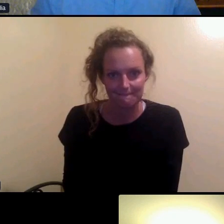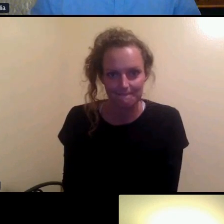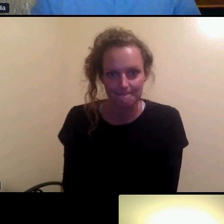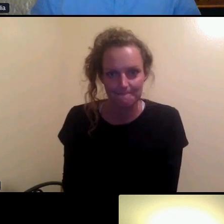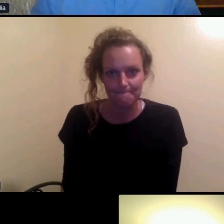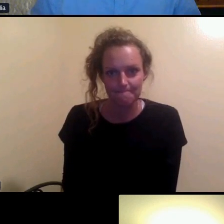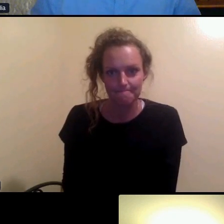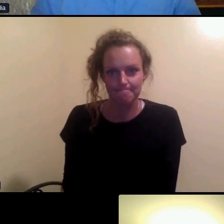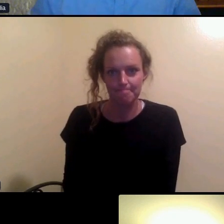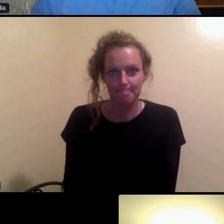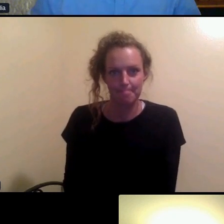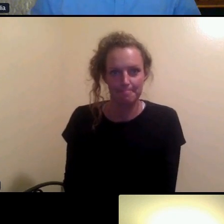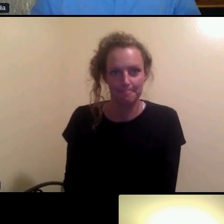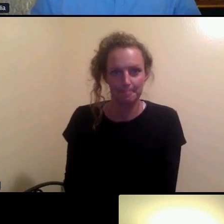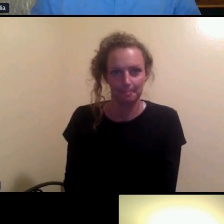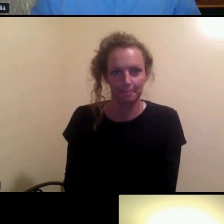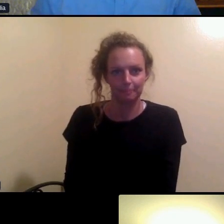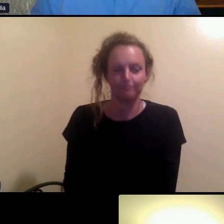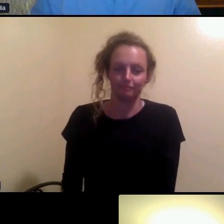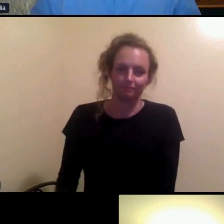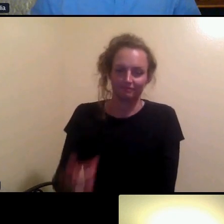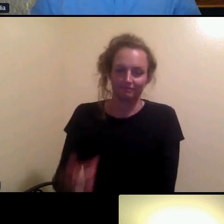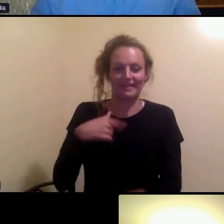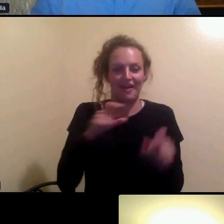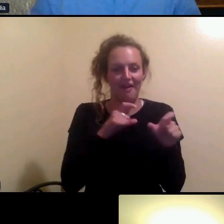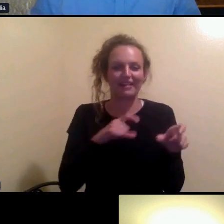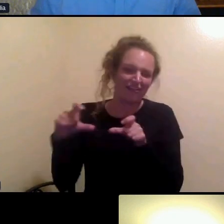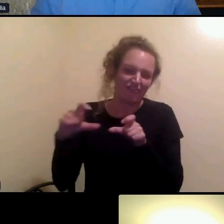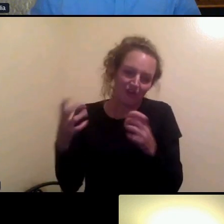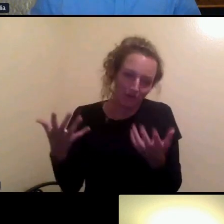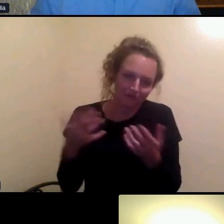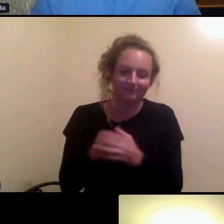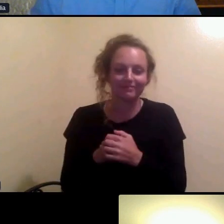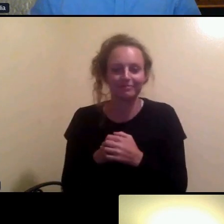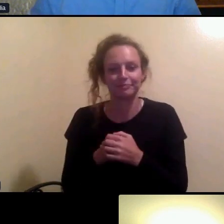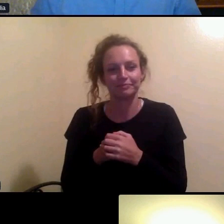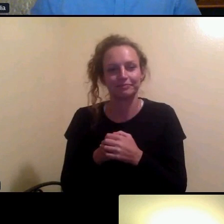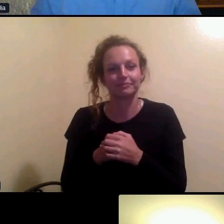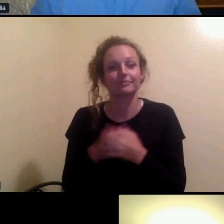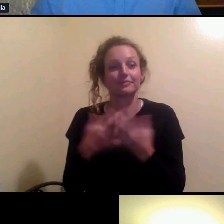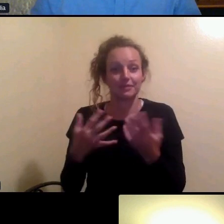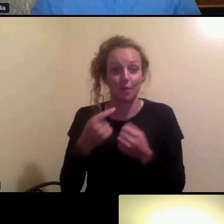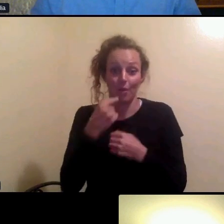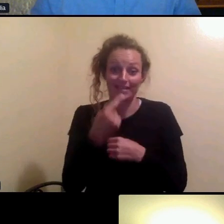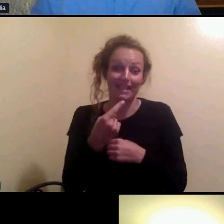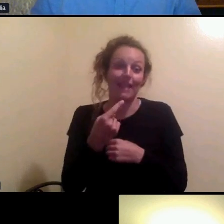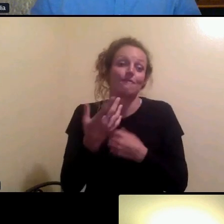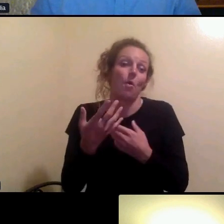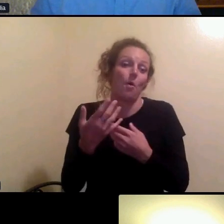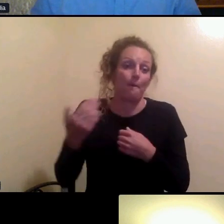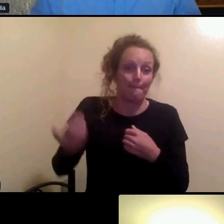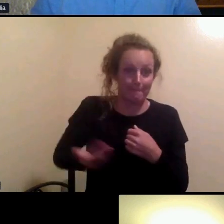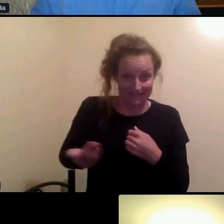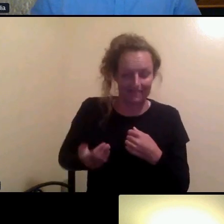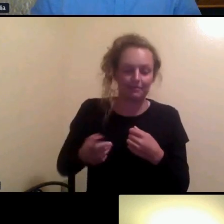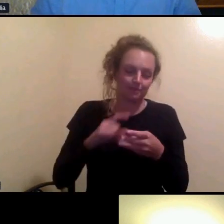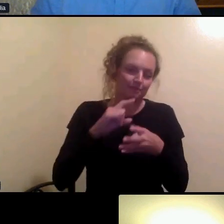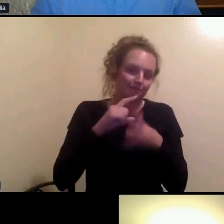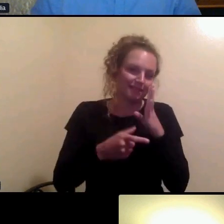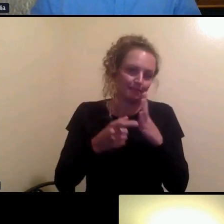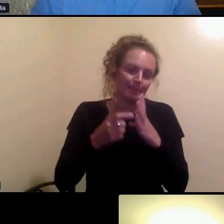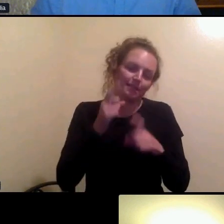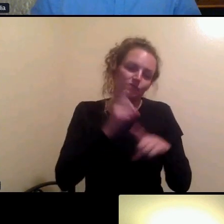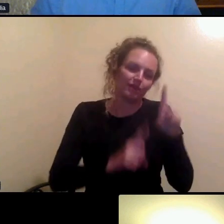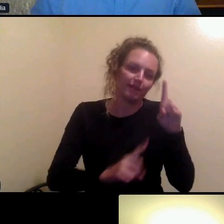There we go. I'll carry on. Okay. So I work for Business Disability Forum, and I coordinate a group called the Technology Task Force.